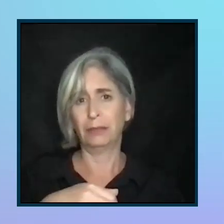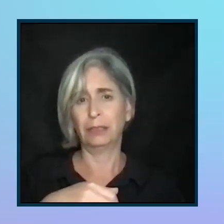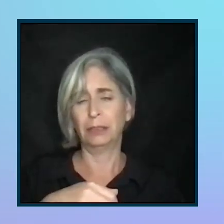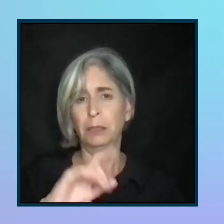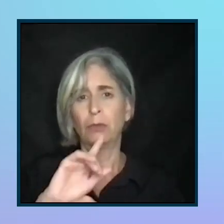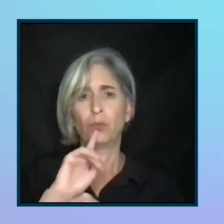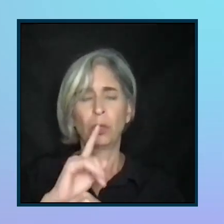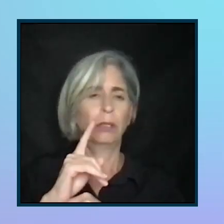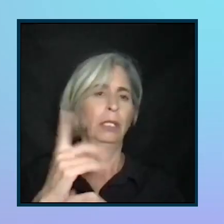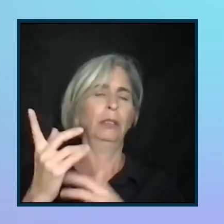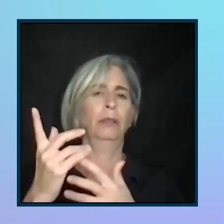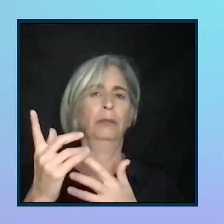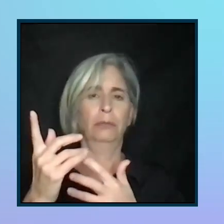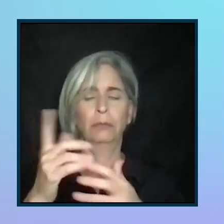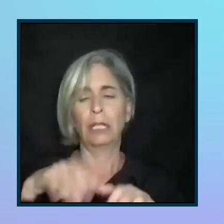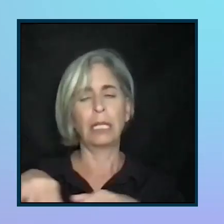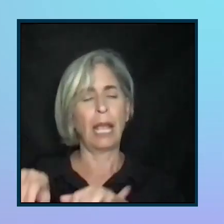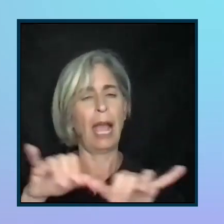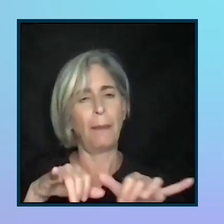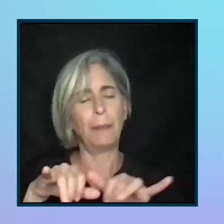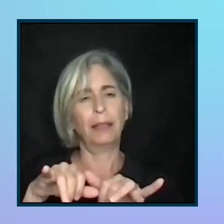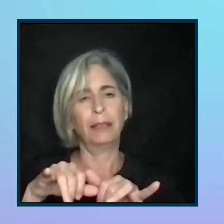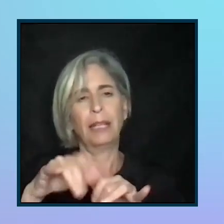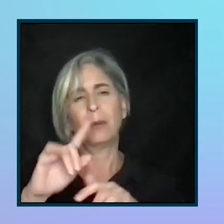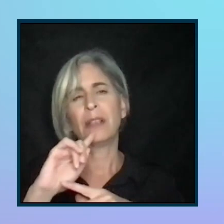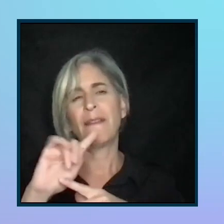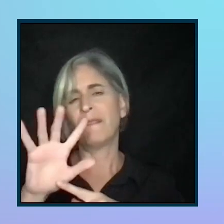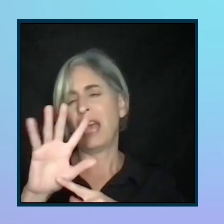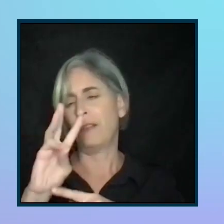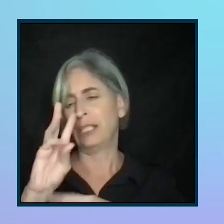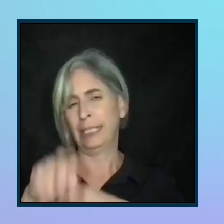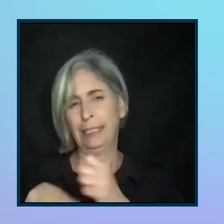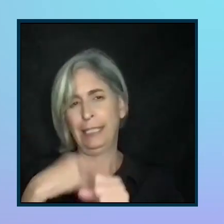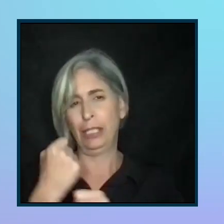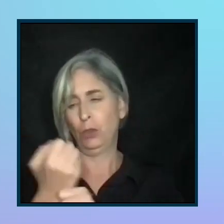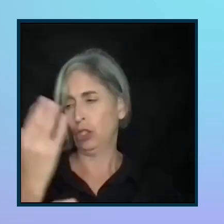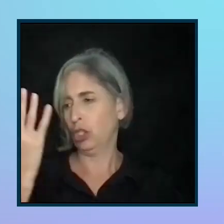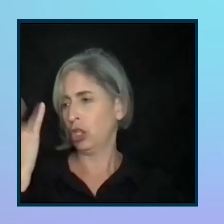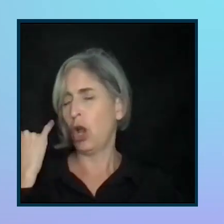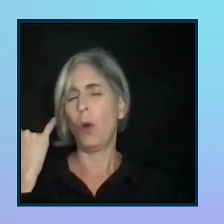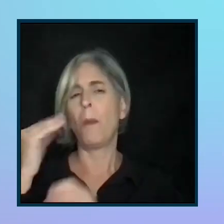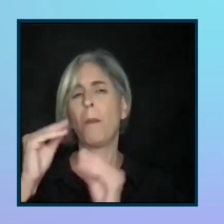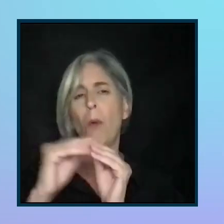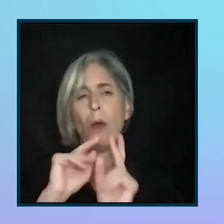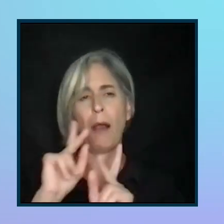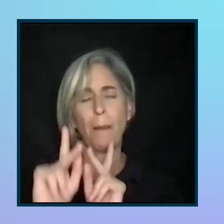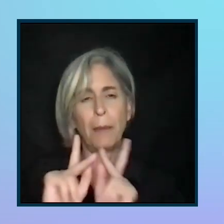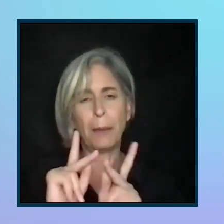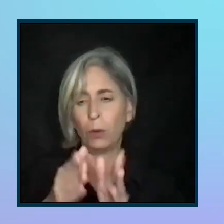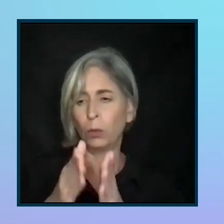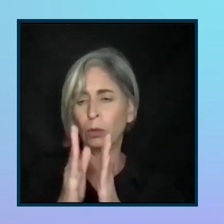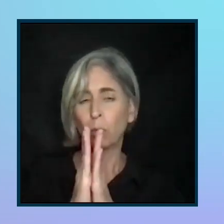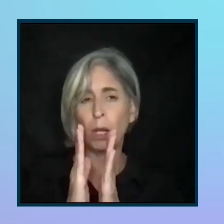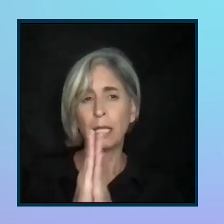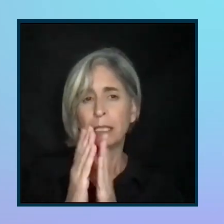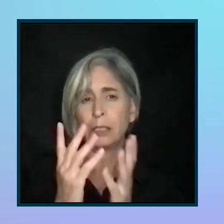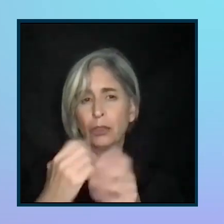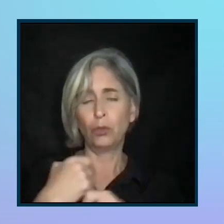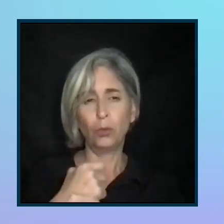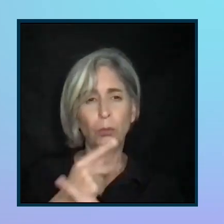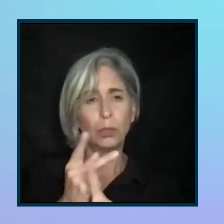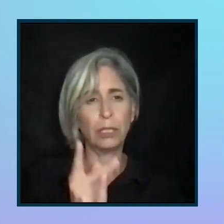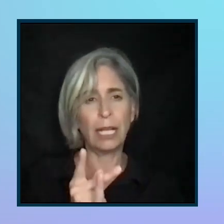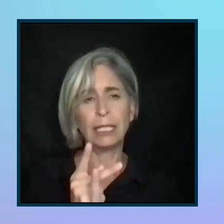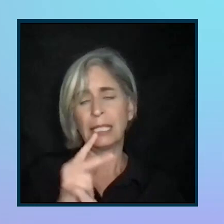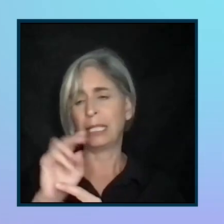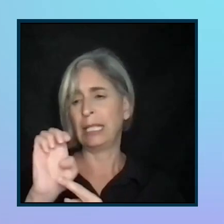quite a common thread. I would say probably 5 or 6 years ago, there were many more cases where we were requested to produce fixed layout EPUBs